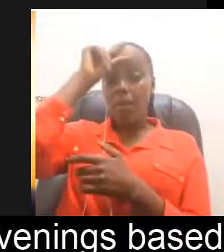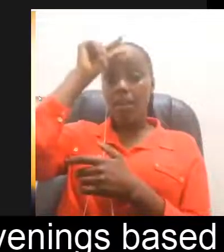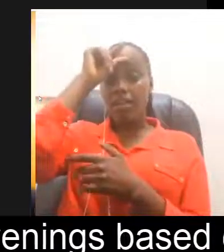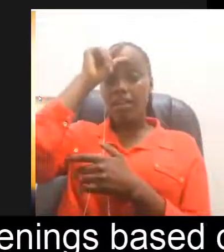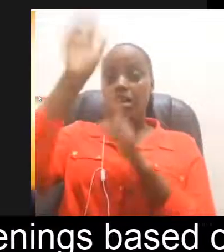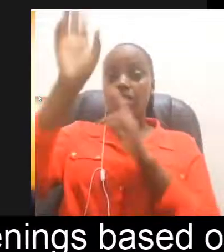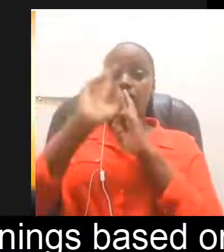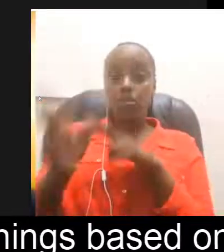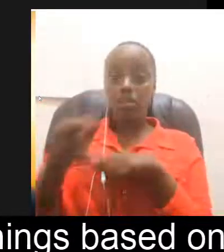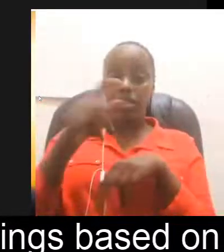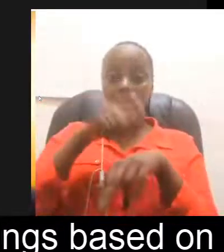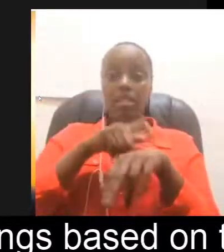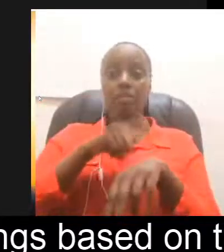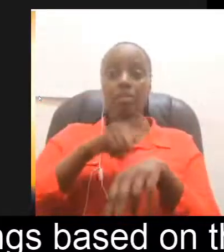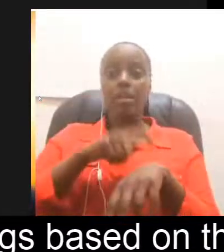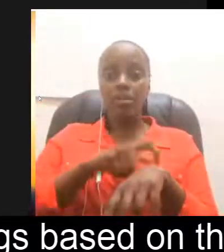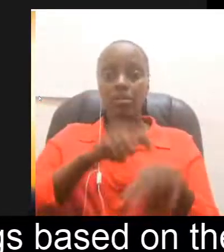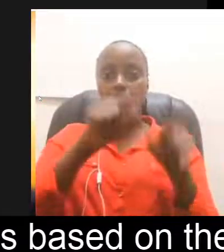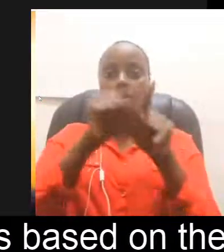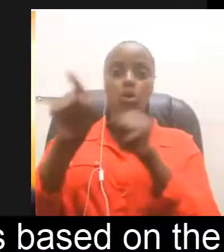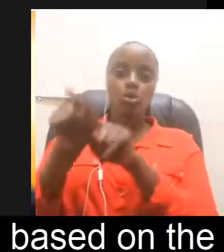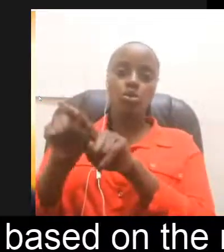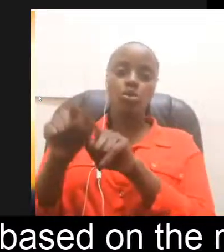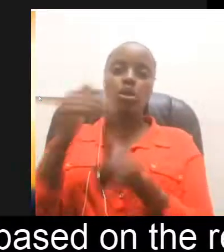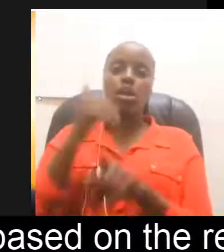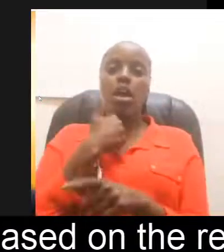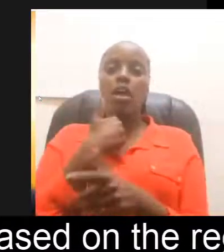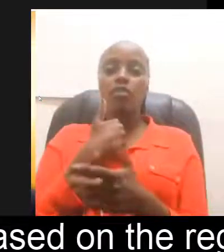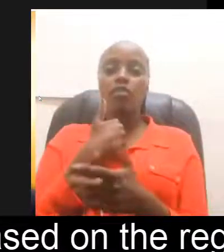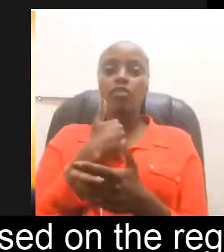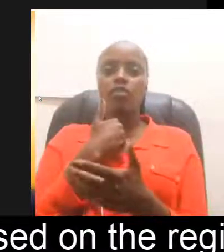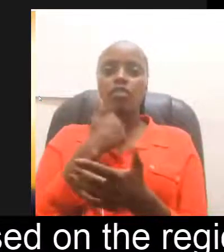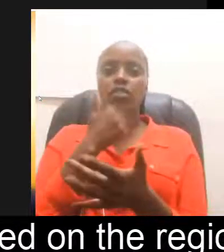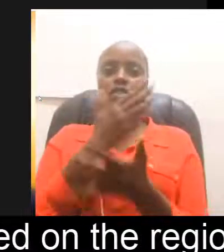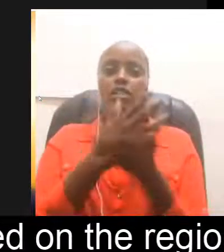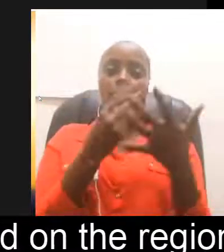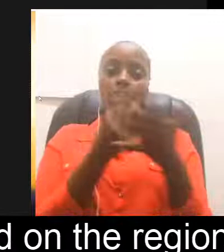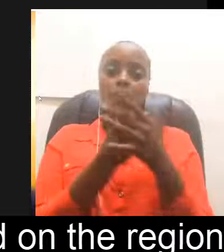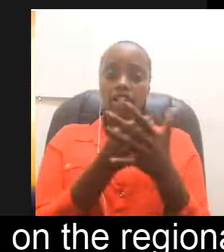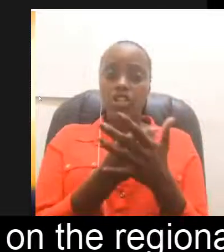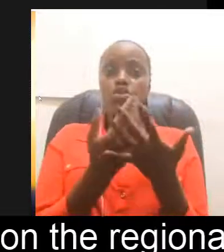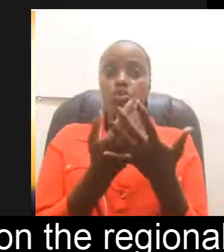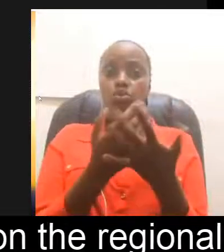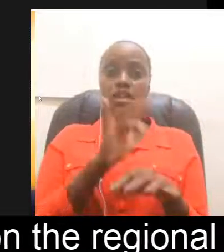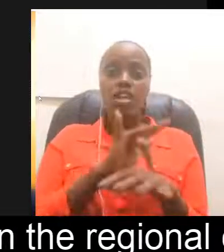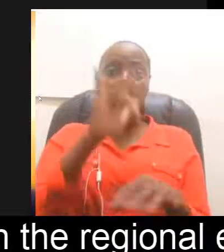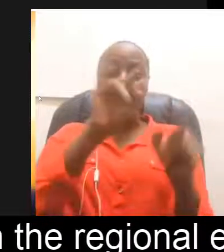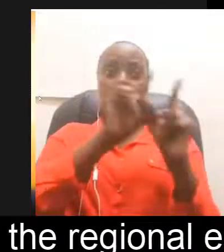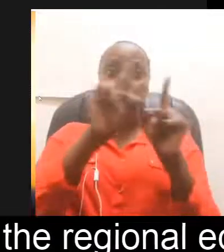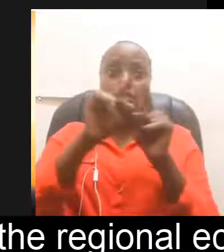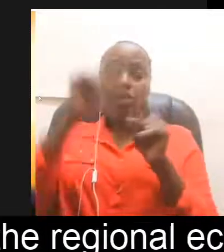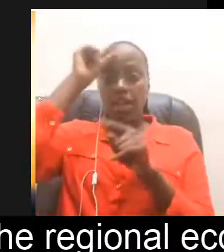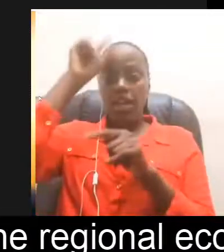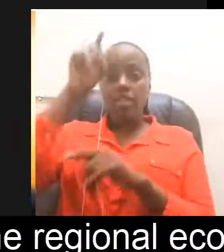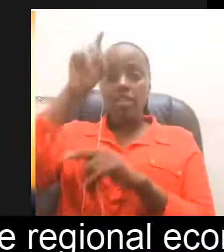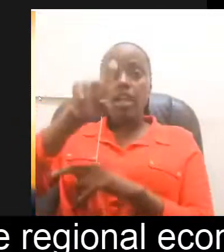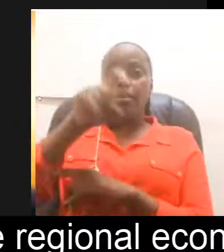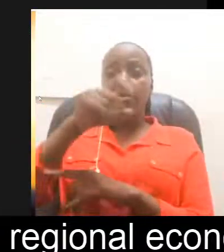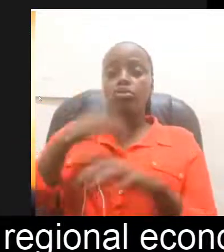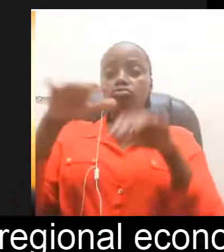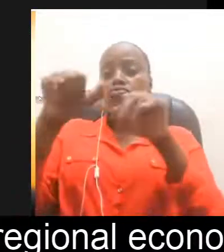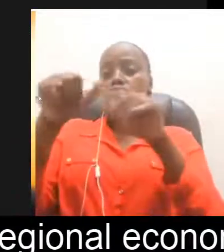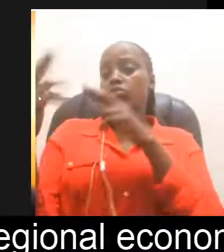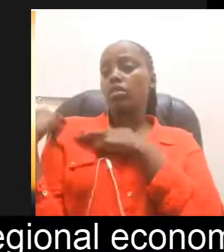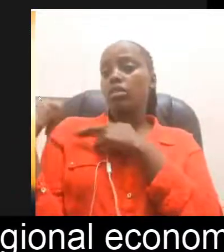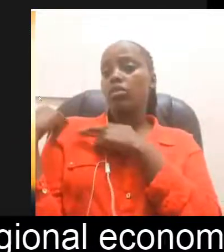time. And also, there's definitely some financial implication if the government is to take the report, if the government is to present and